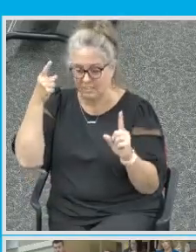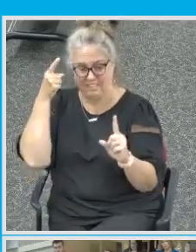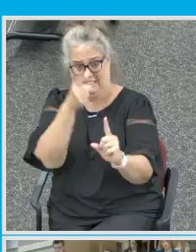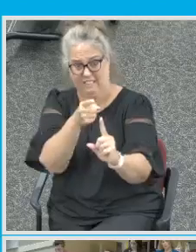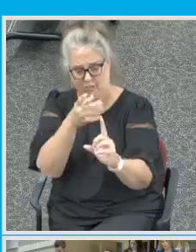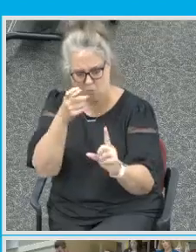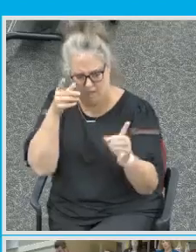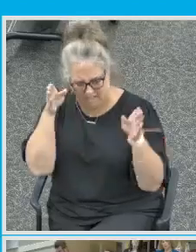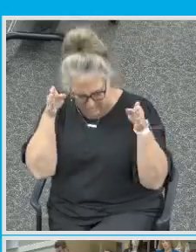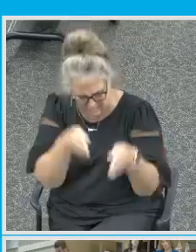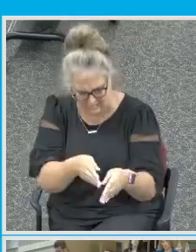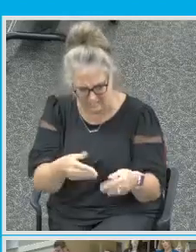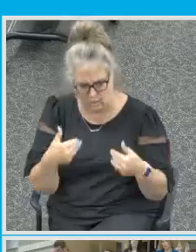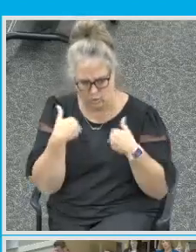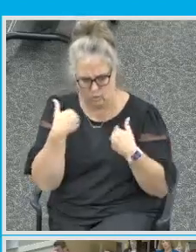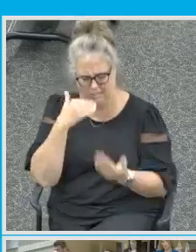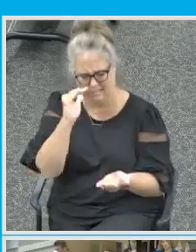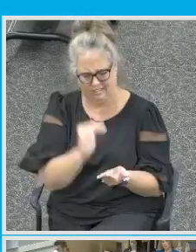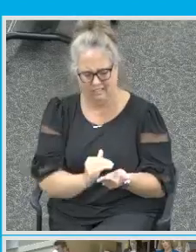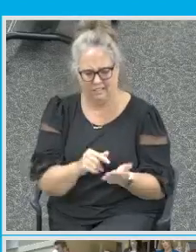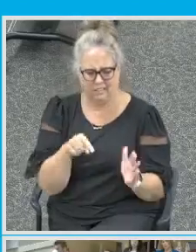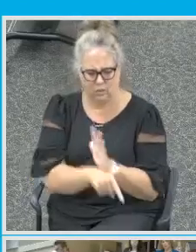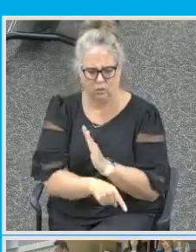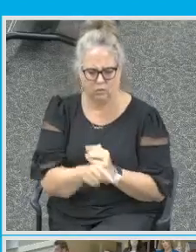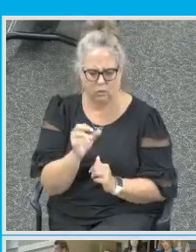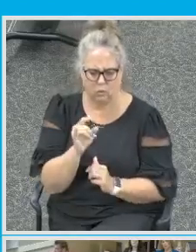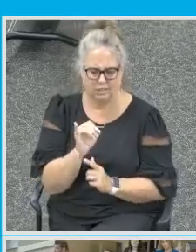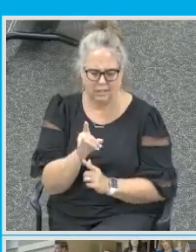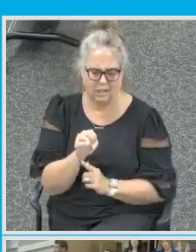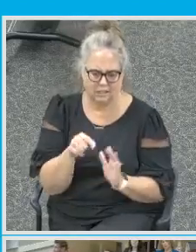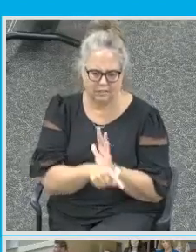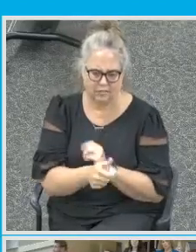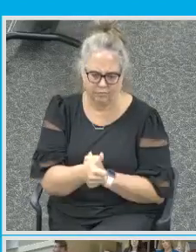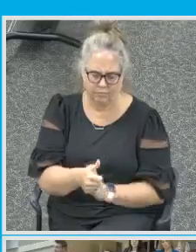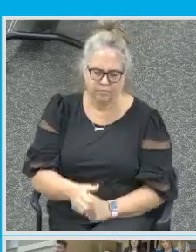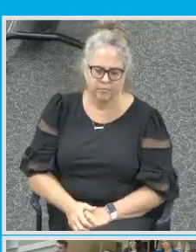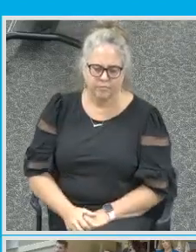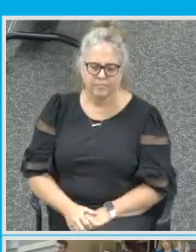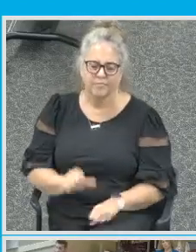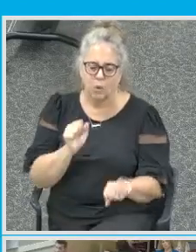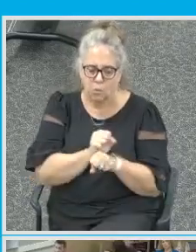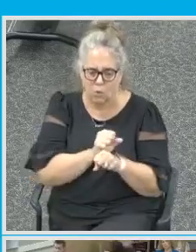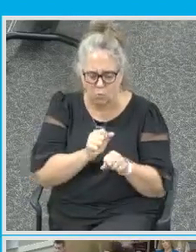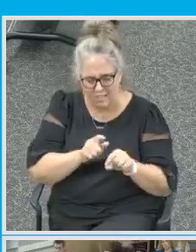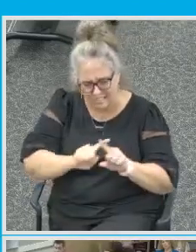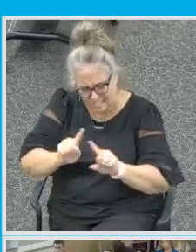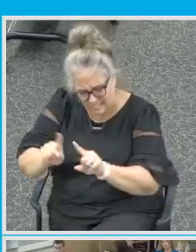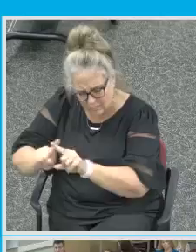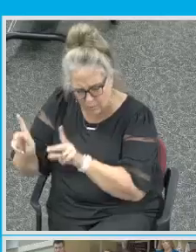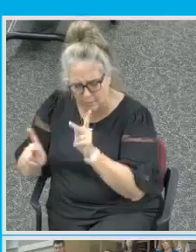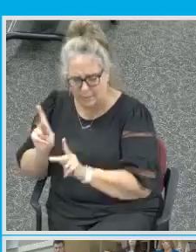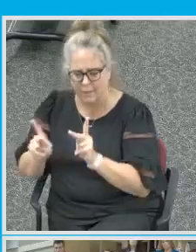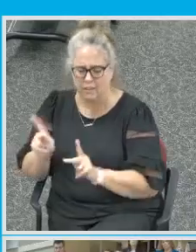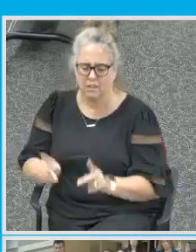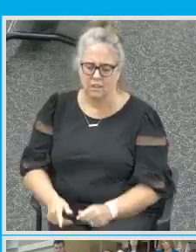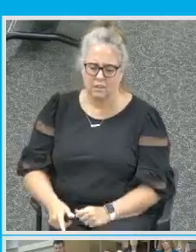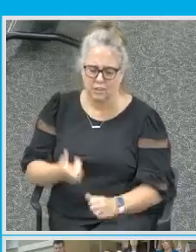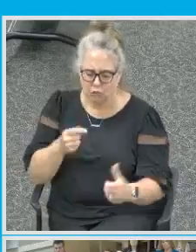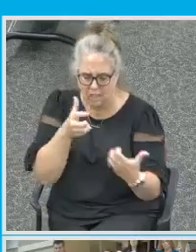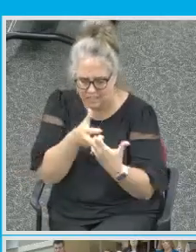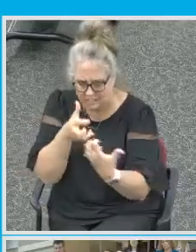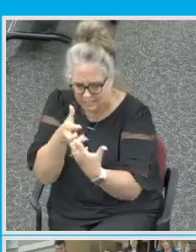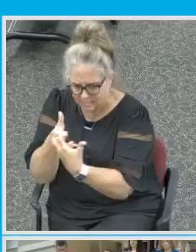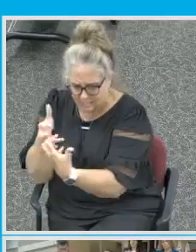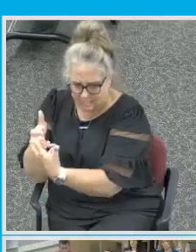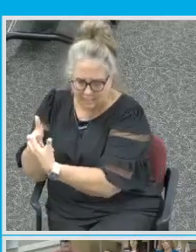level of partnership and cooperation among such a diverse group of stakeholders makes YSP an exceptional asset to public health and the entirety